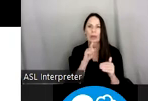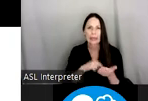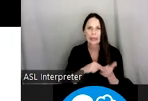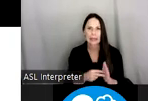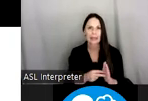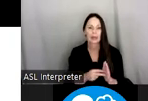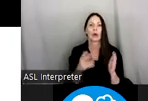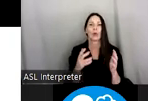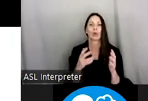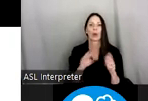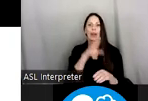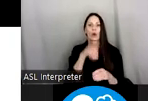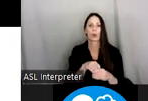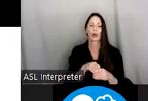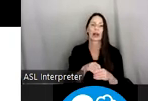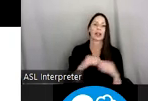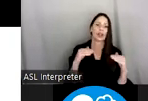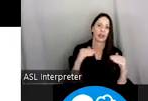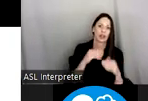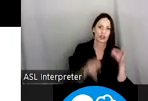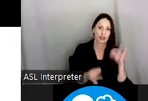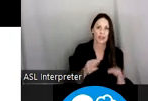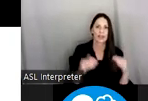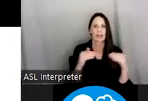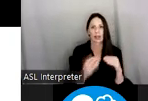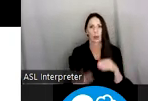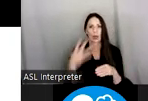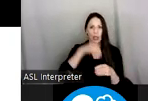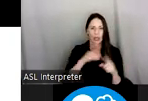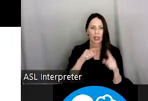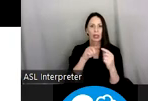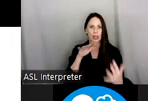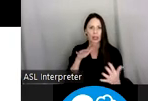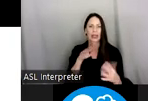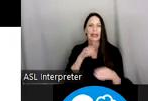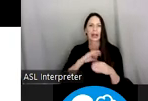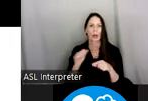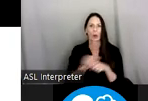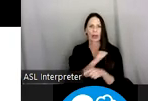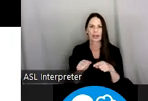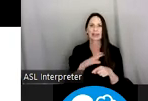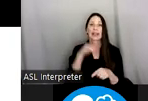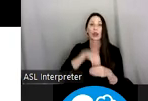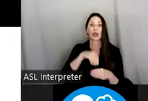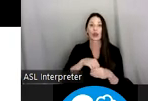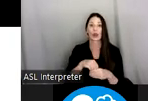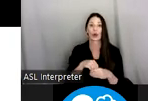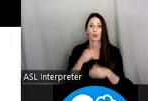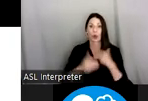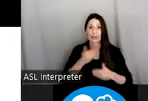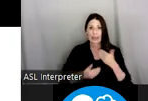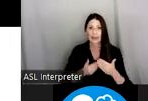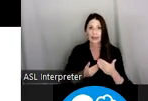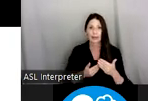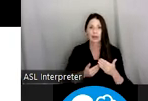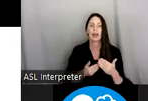justice, equity, diversity, and inclusion practice into our internal processes. And we need to